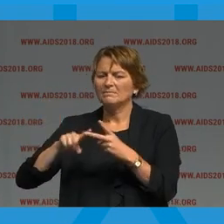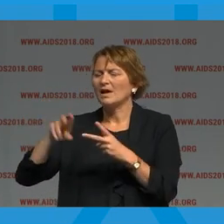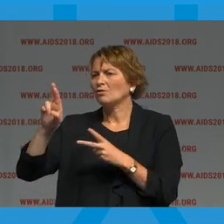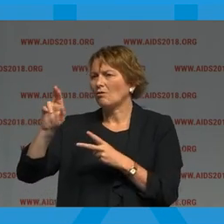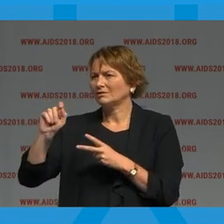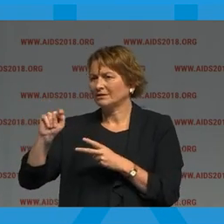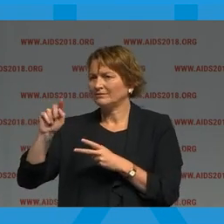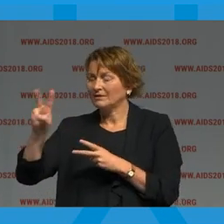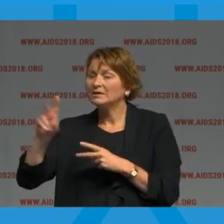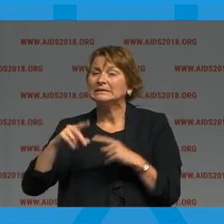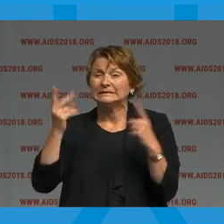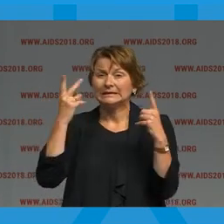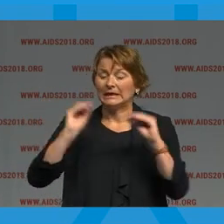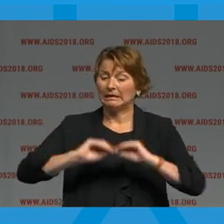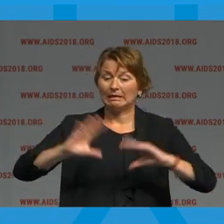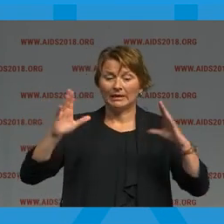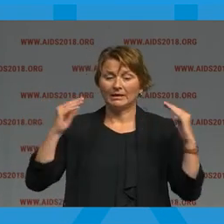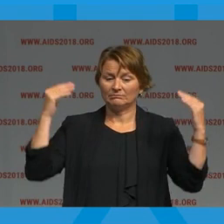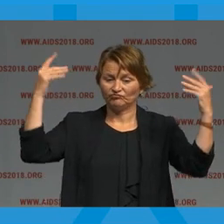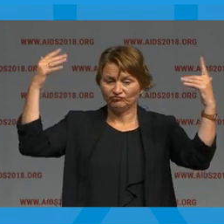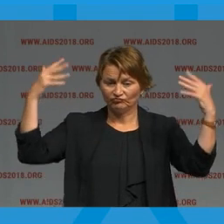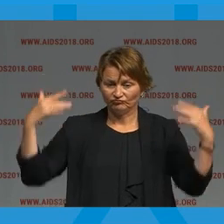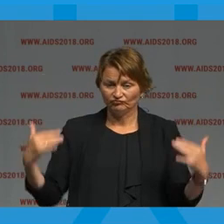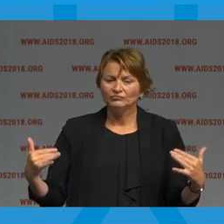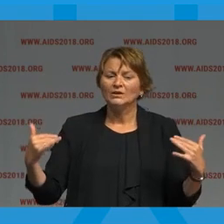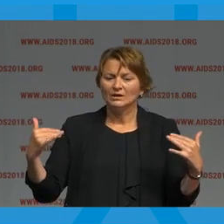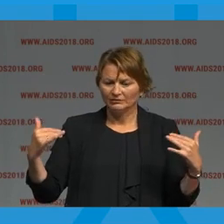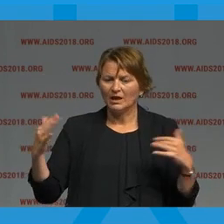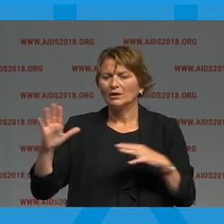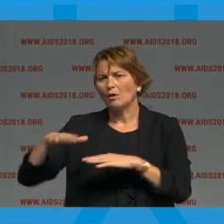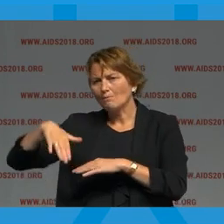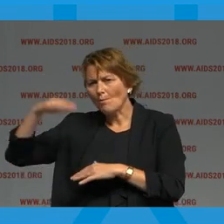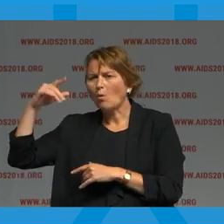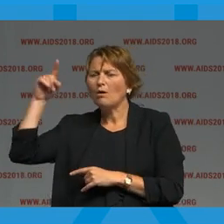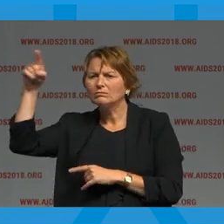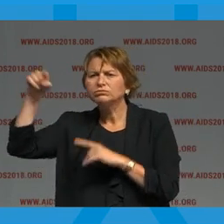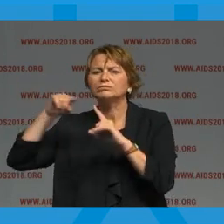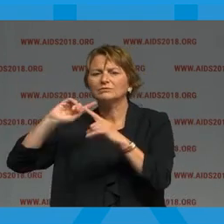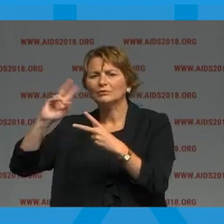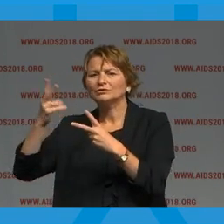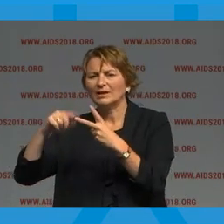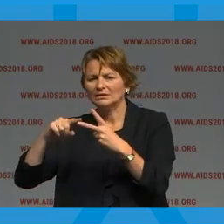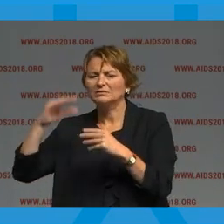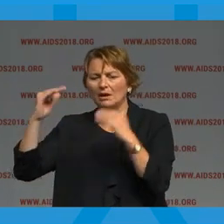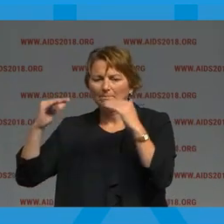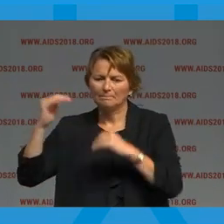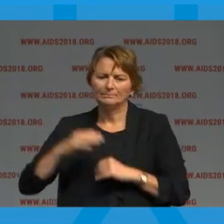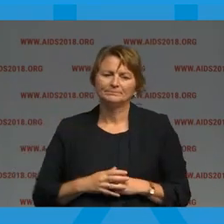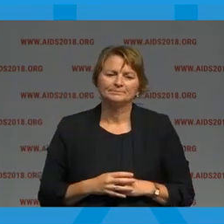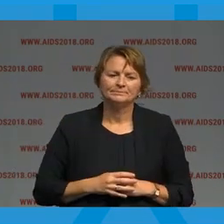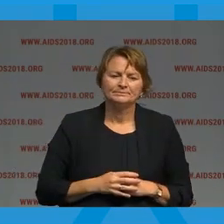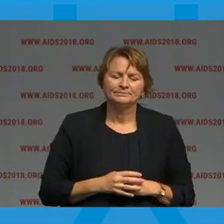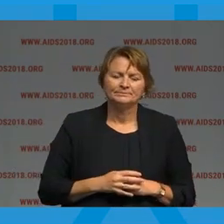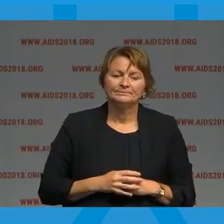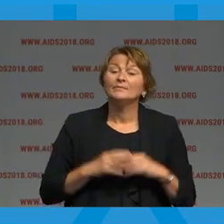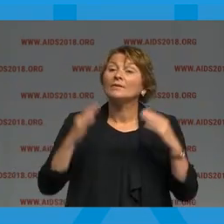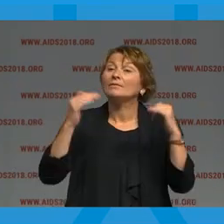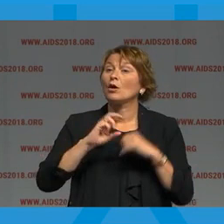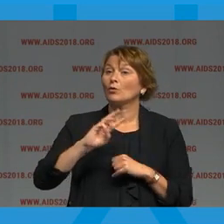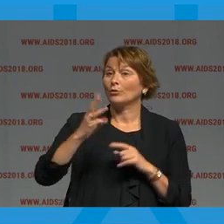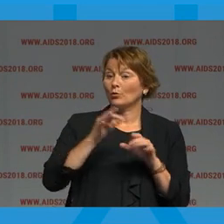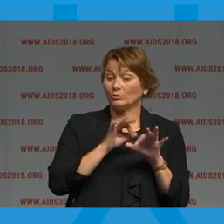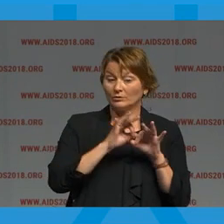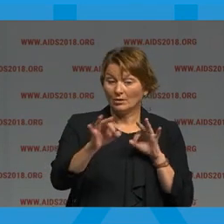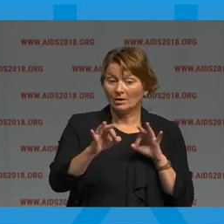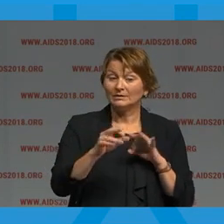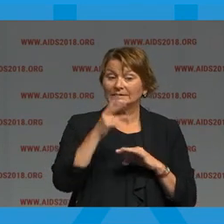can see, clearly dolutegravir outperformed lopinavir-ritonavir as a second line regimen. When we go to third line, the